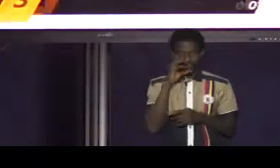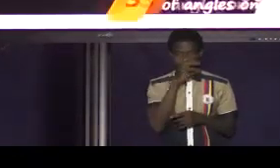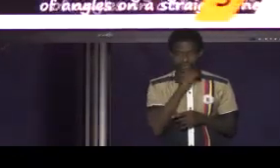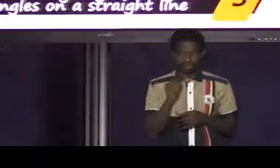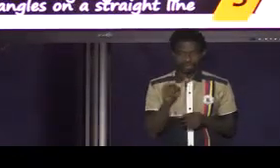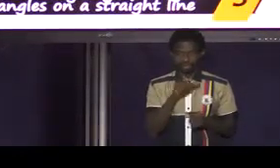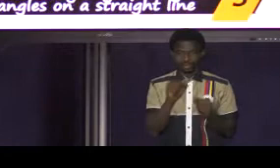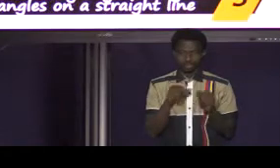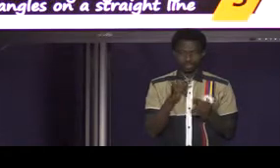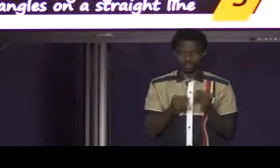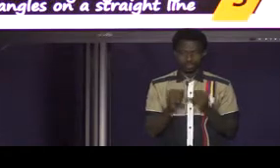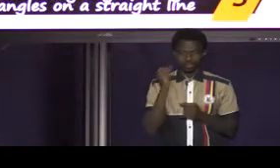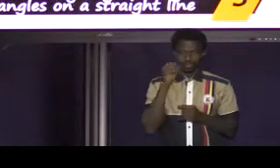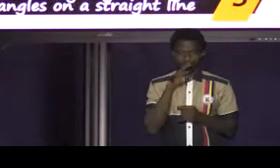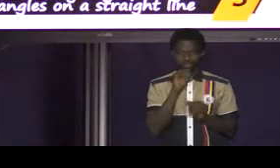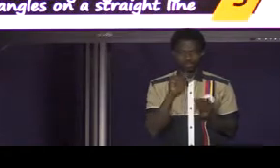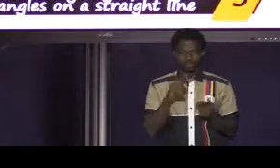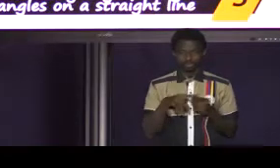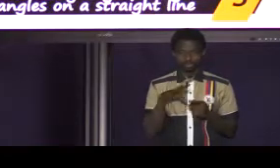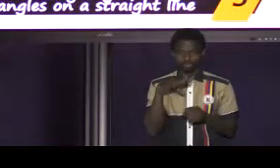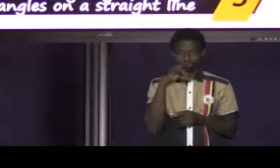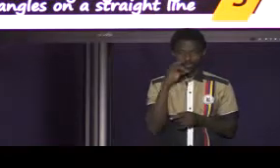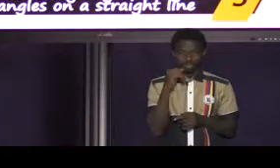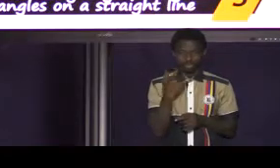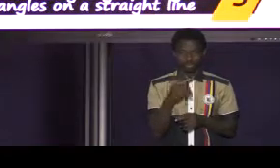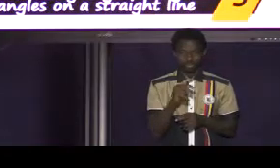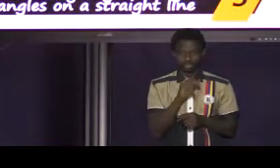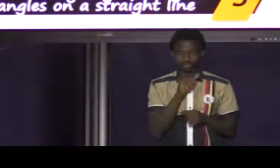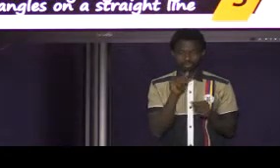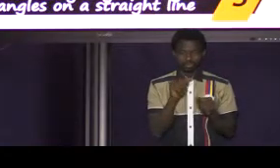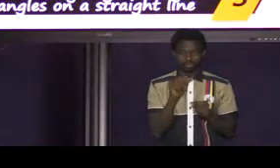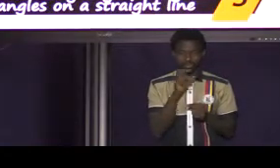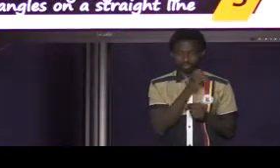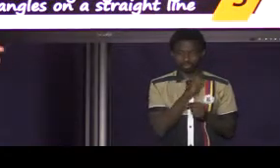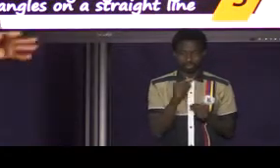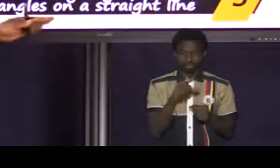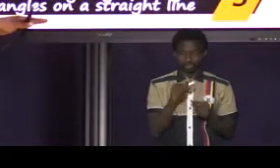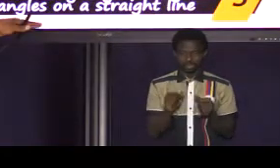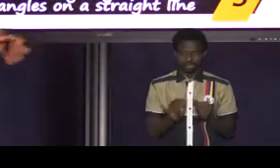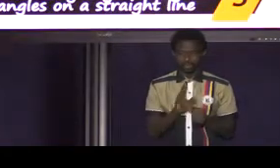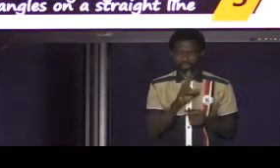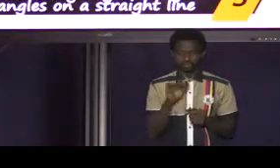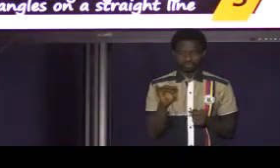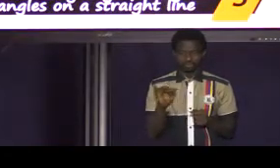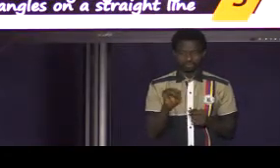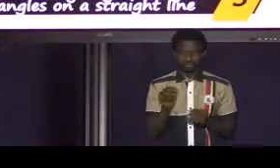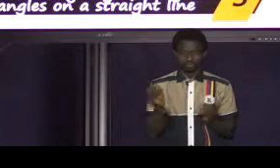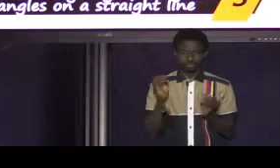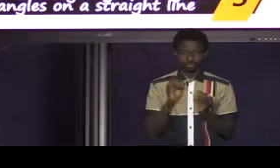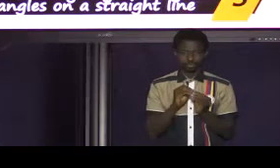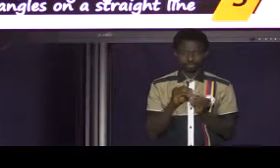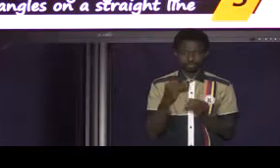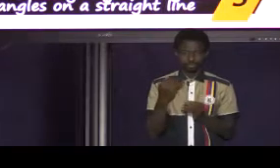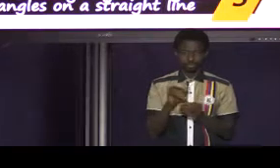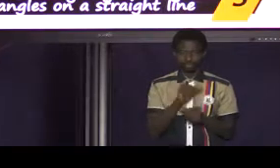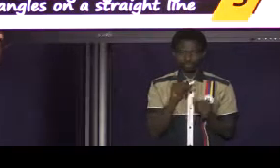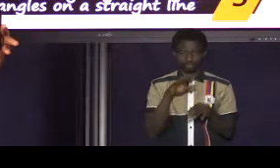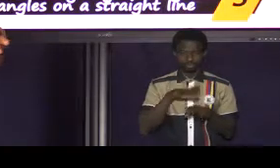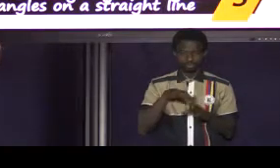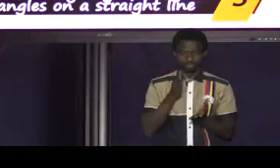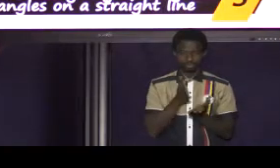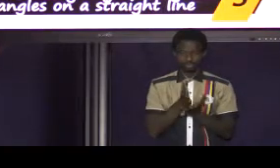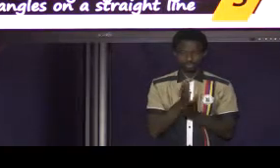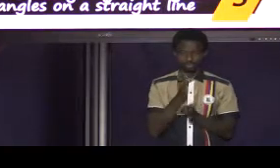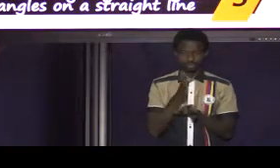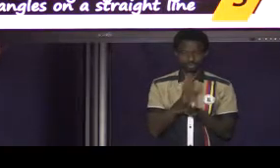angles. And finally, you should be able to find the missing angles in a triangle using the sum of angles on a straight line.